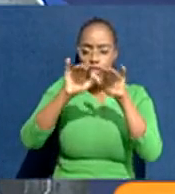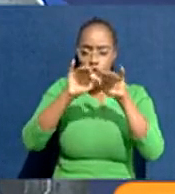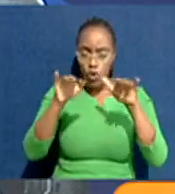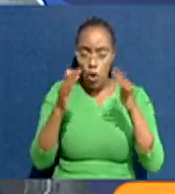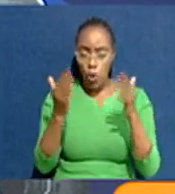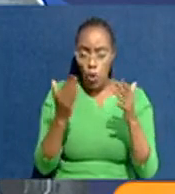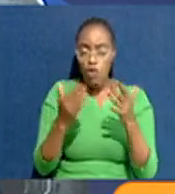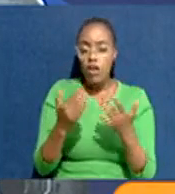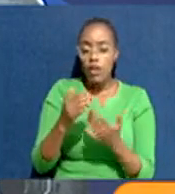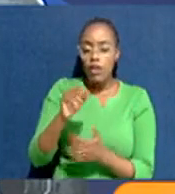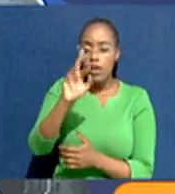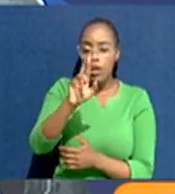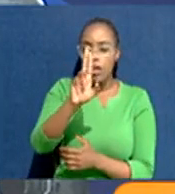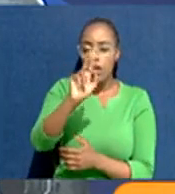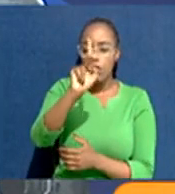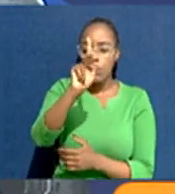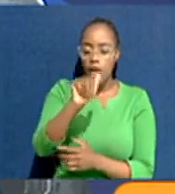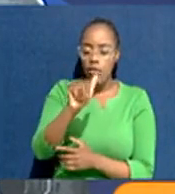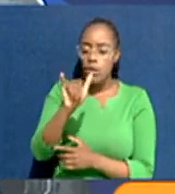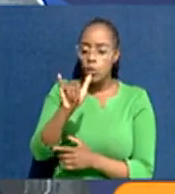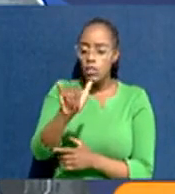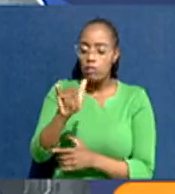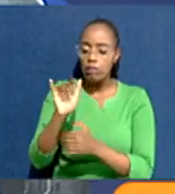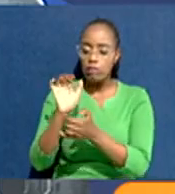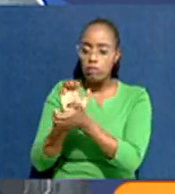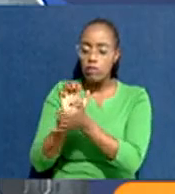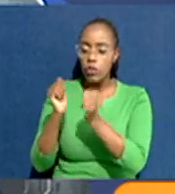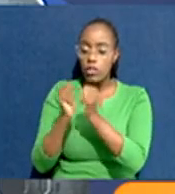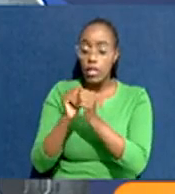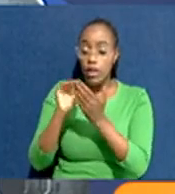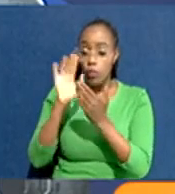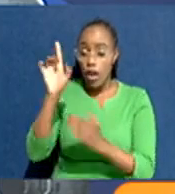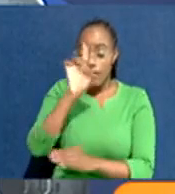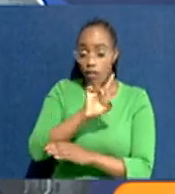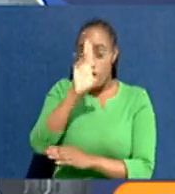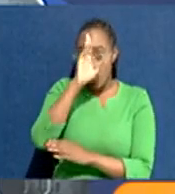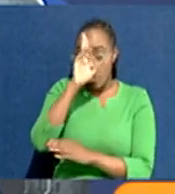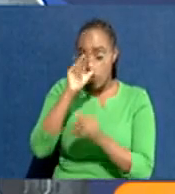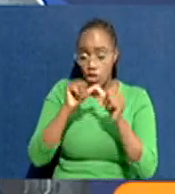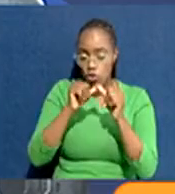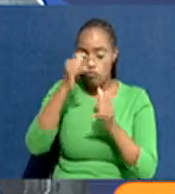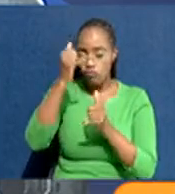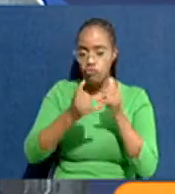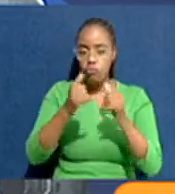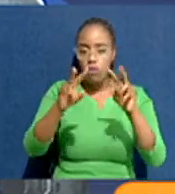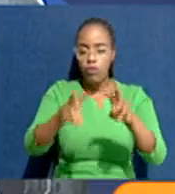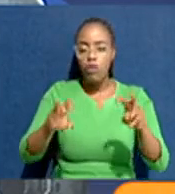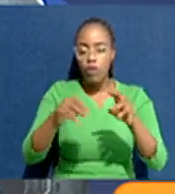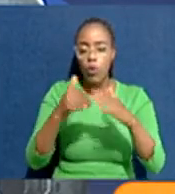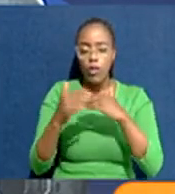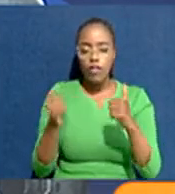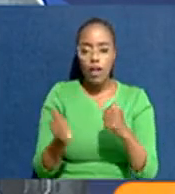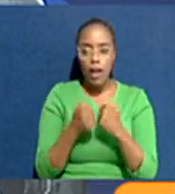in Gacharage, Ruaka, will remain in custody for 10 days as police conclude investigations into the